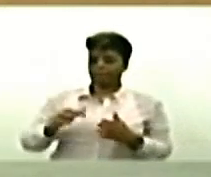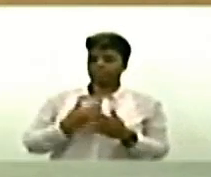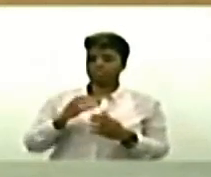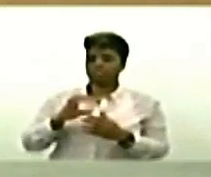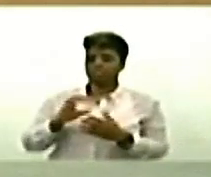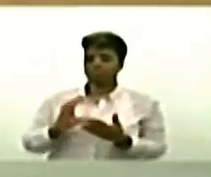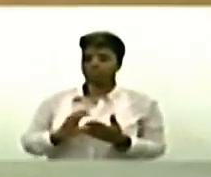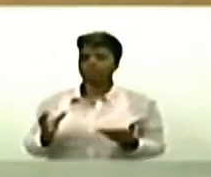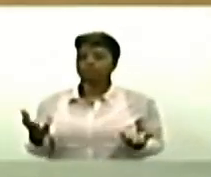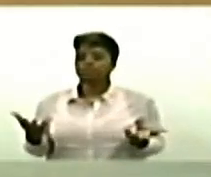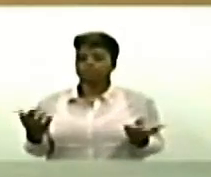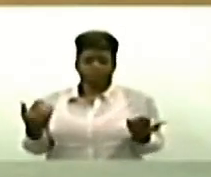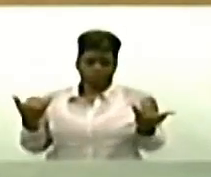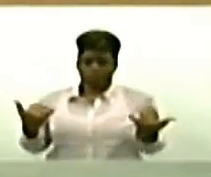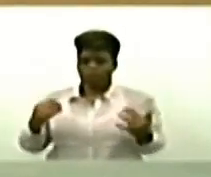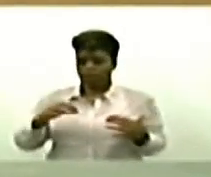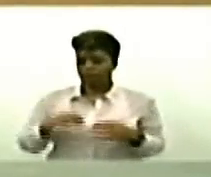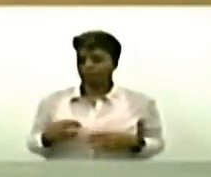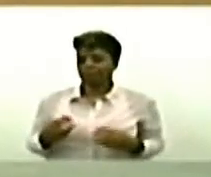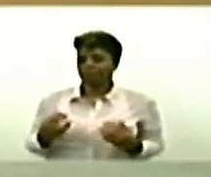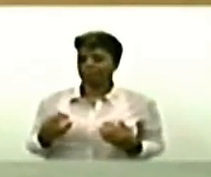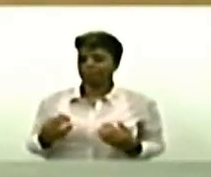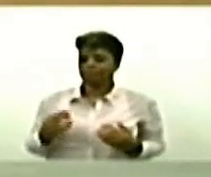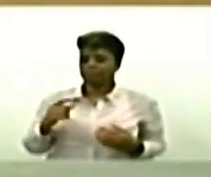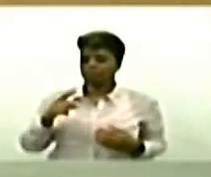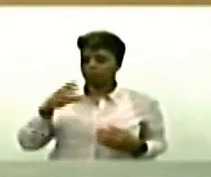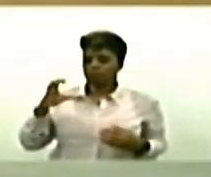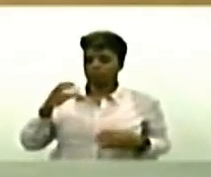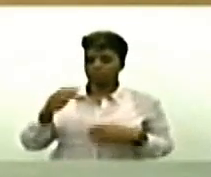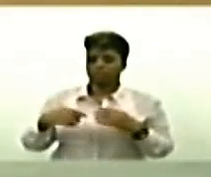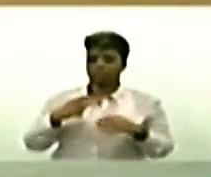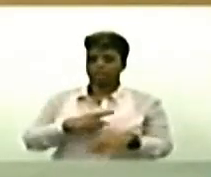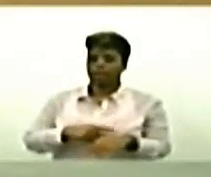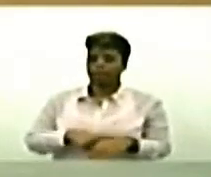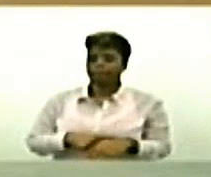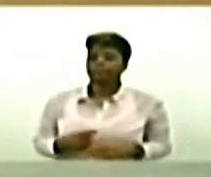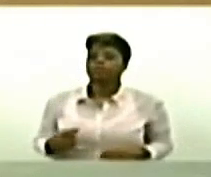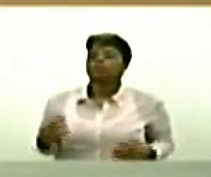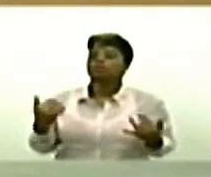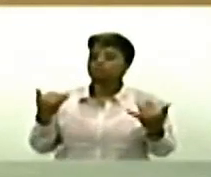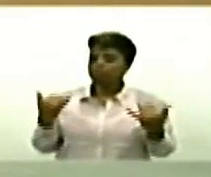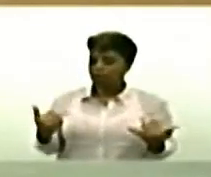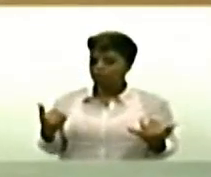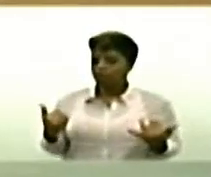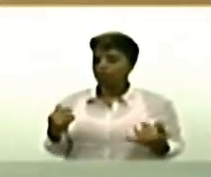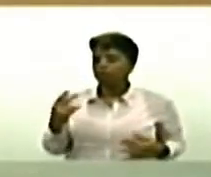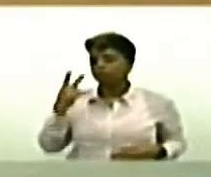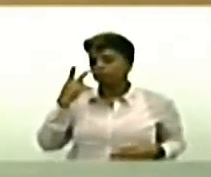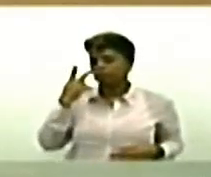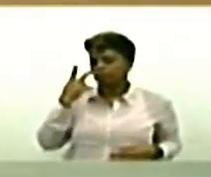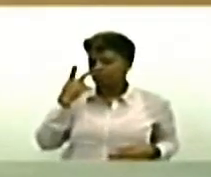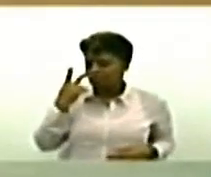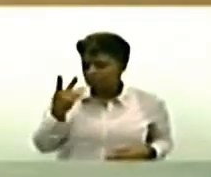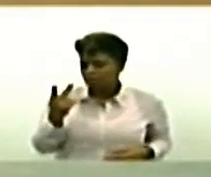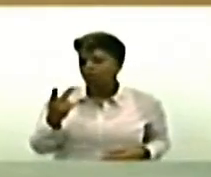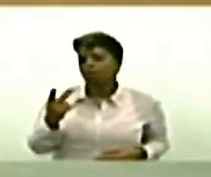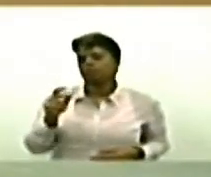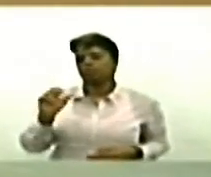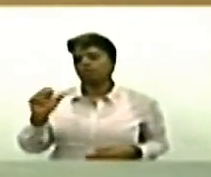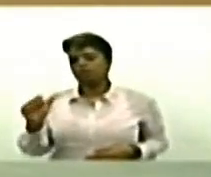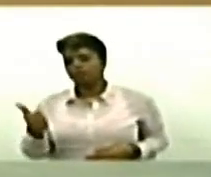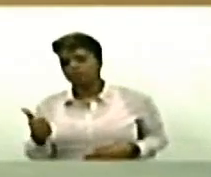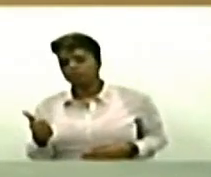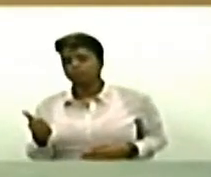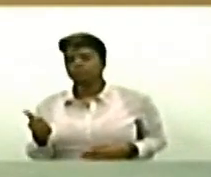wig. So in our case, I think we can look at other things